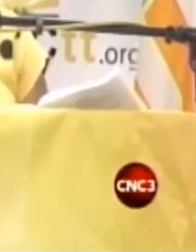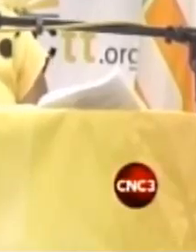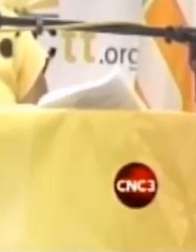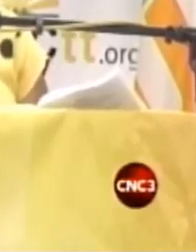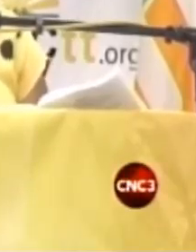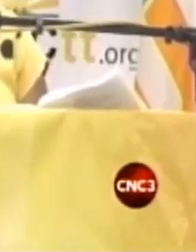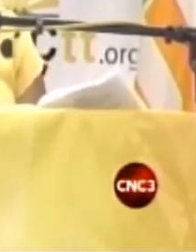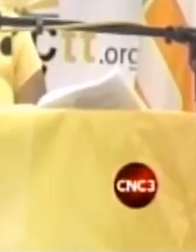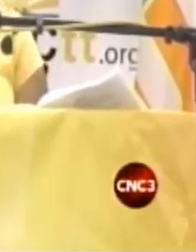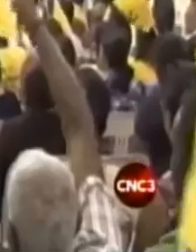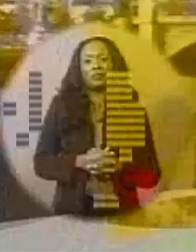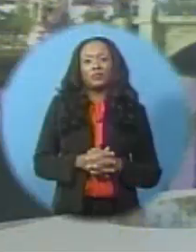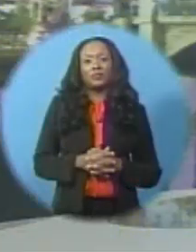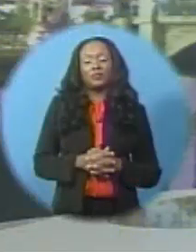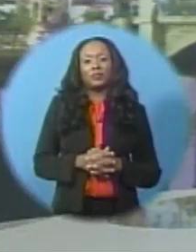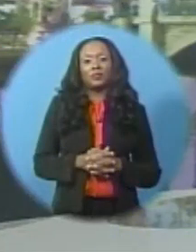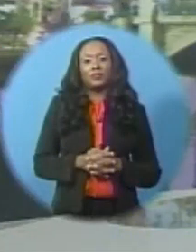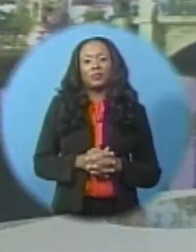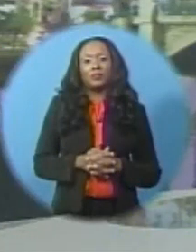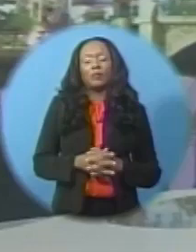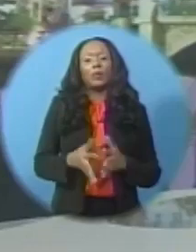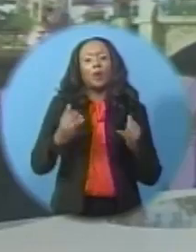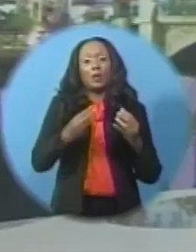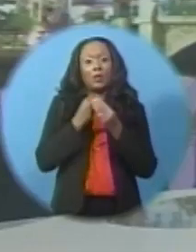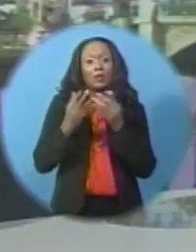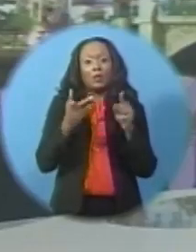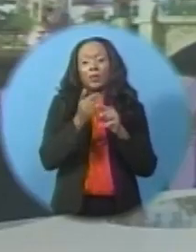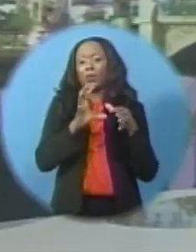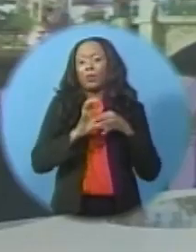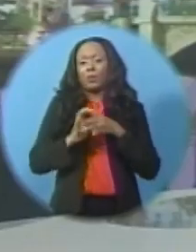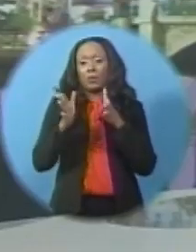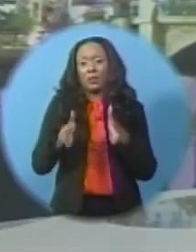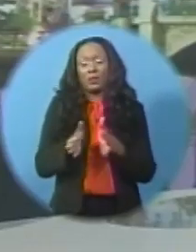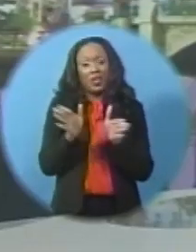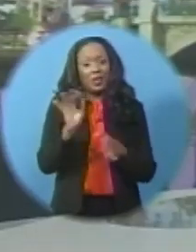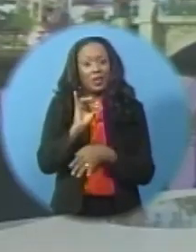extent of that cover-up. Here's a tip now from Cooperators General Insurance.